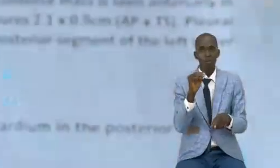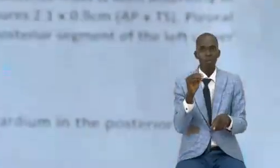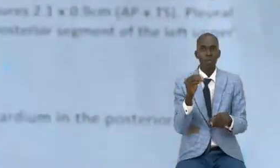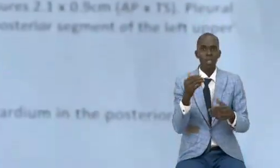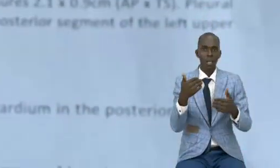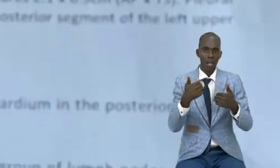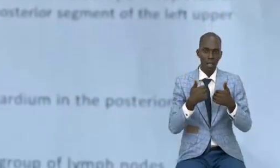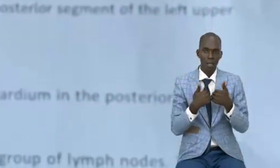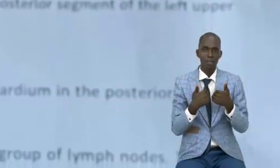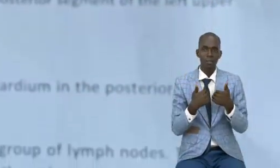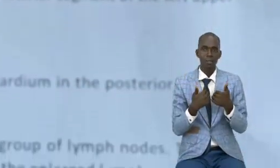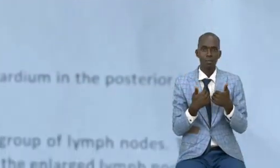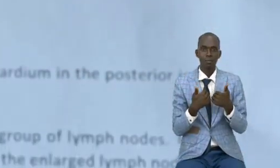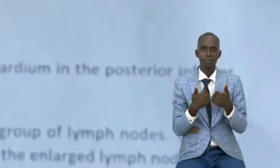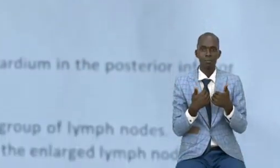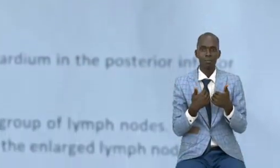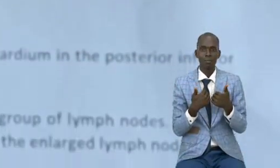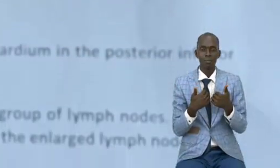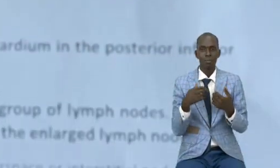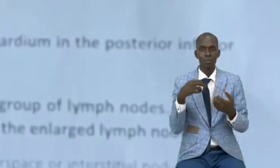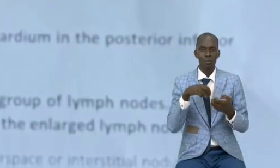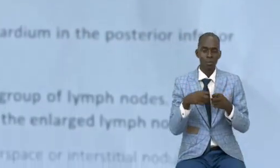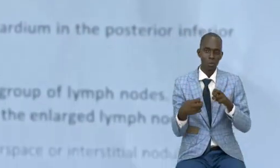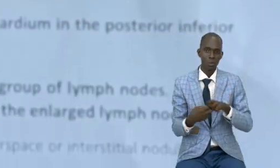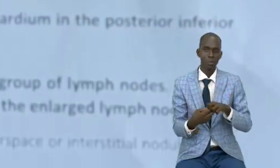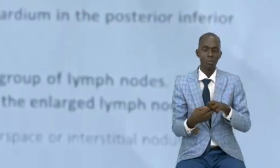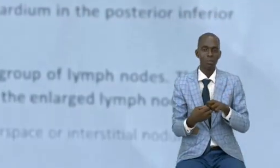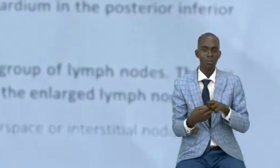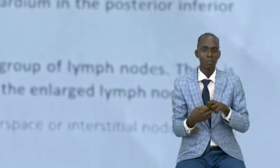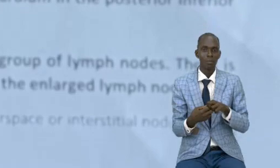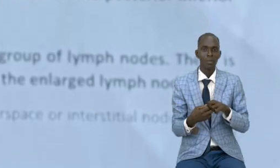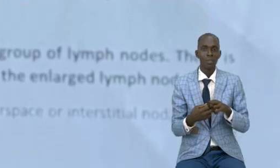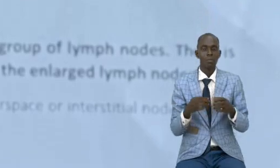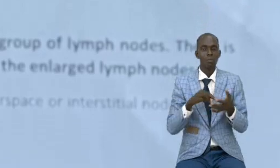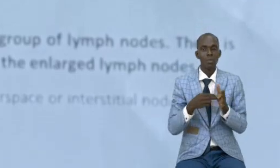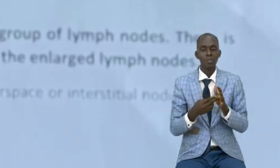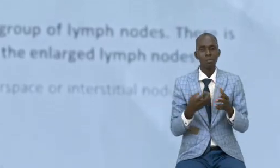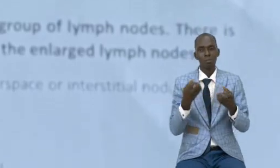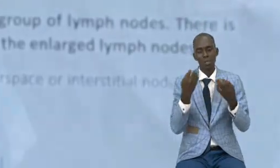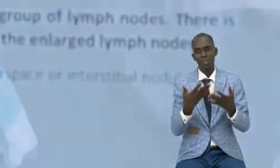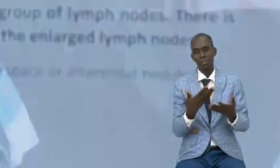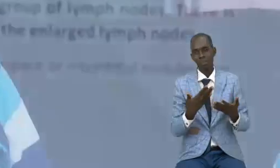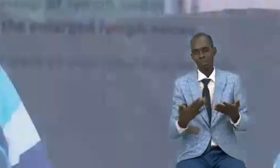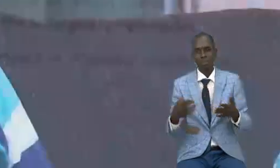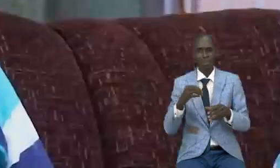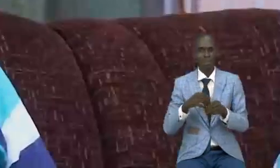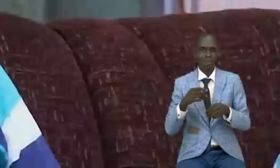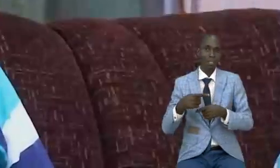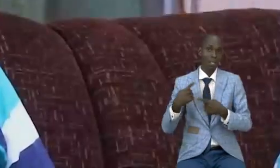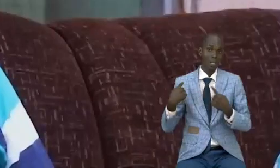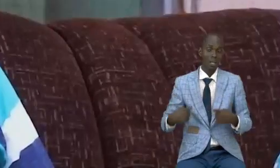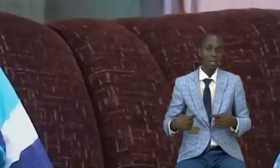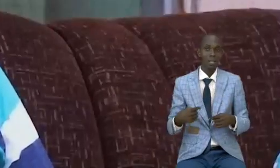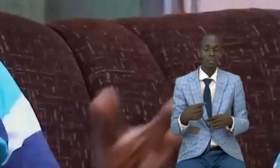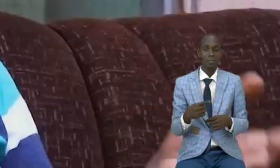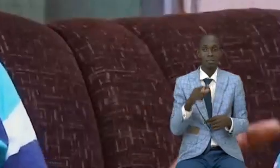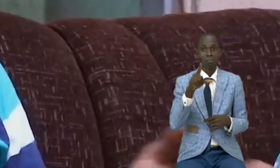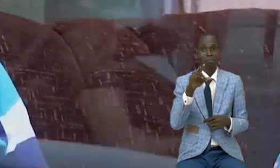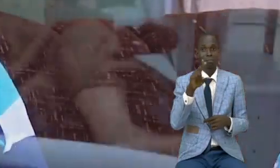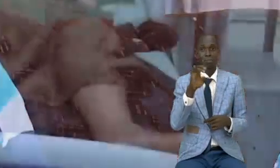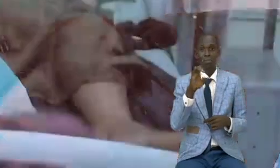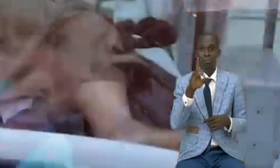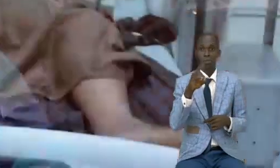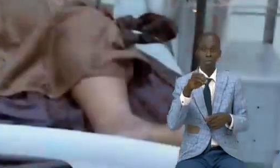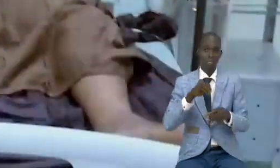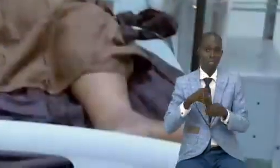massive pericardial effusion, which means that a lot of fluid in my heart. I did some surgery, and after the